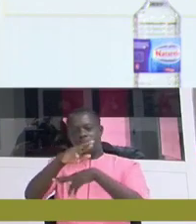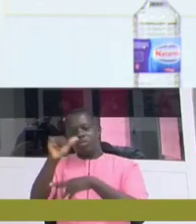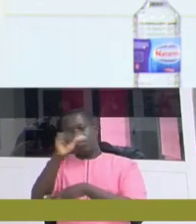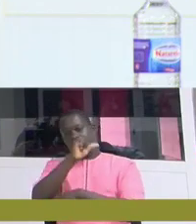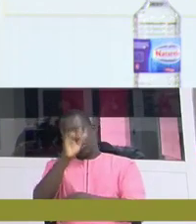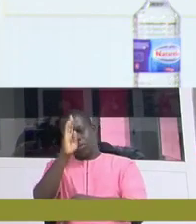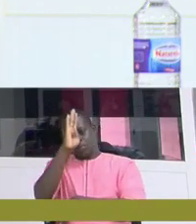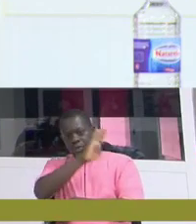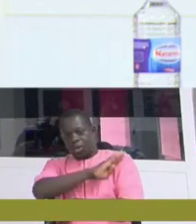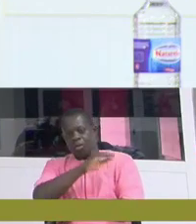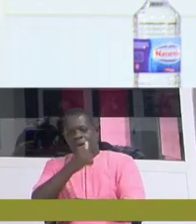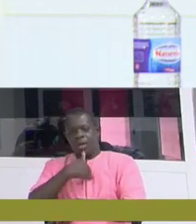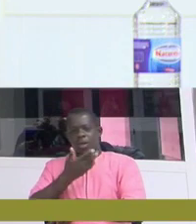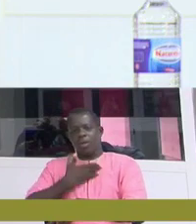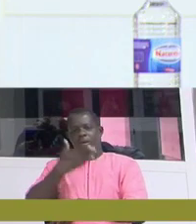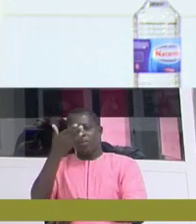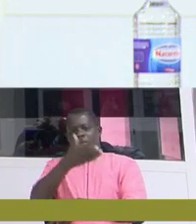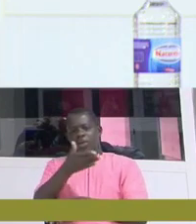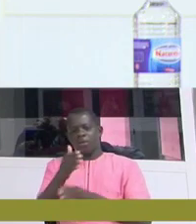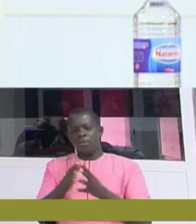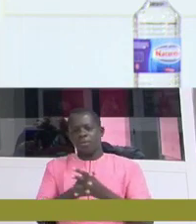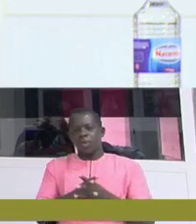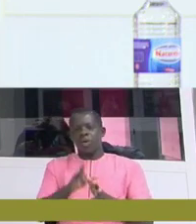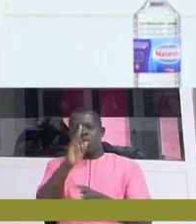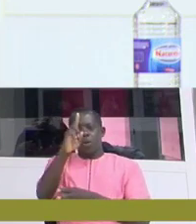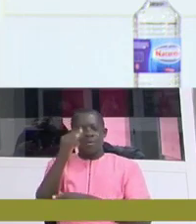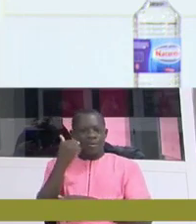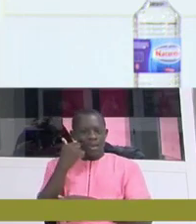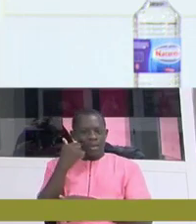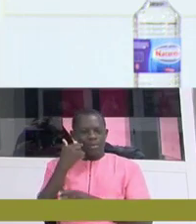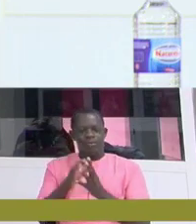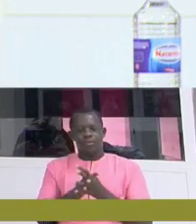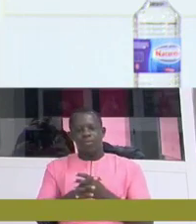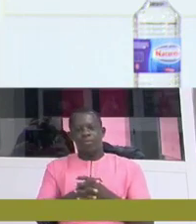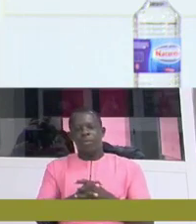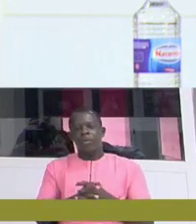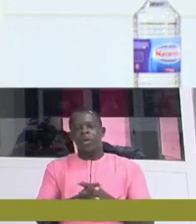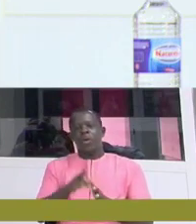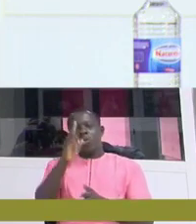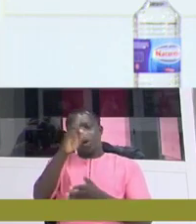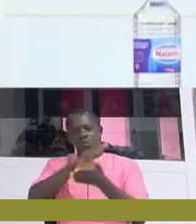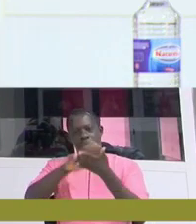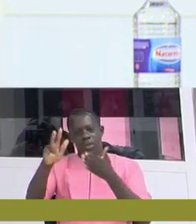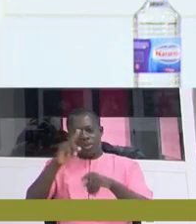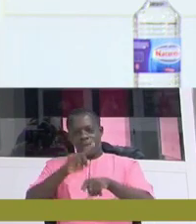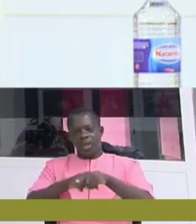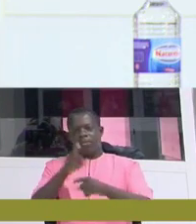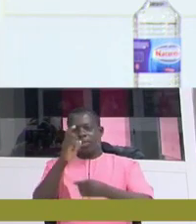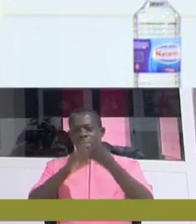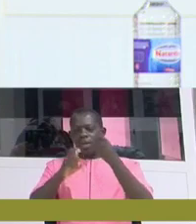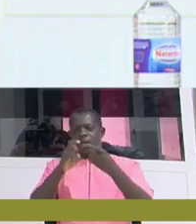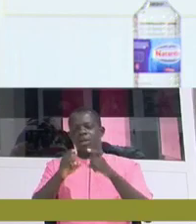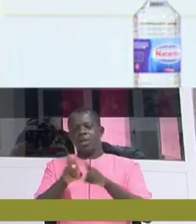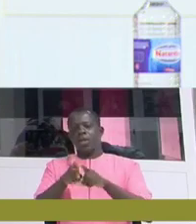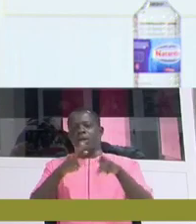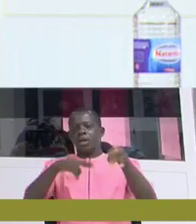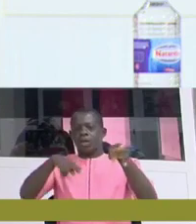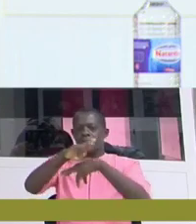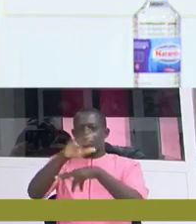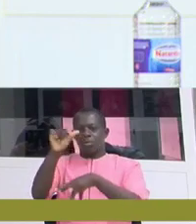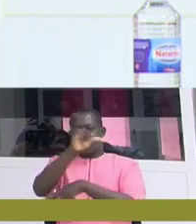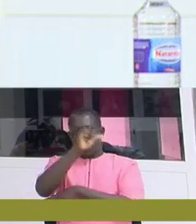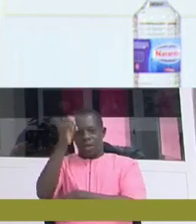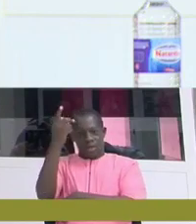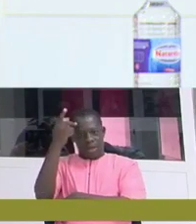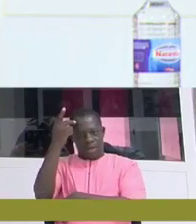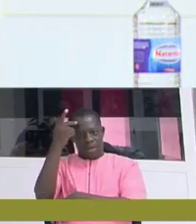Beje. I was there. Lundo. One day. One week time. Murta Biam, Kanilai. I returned back